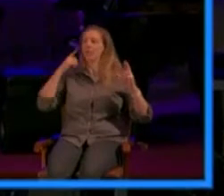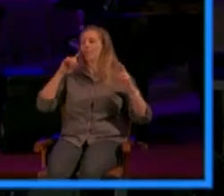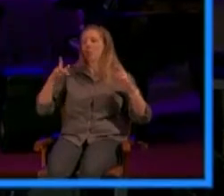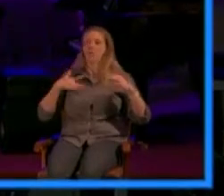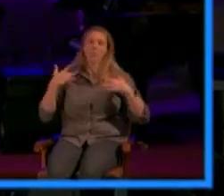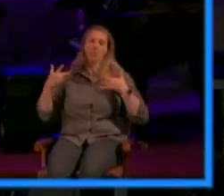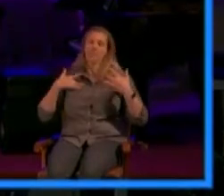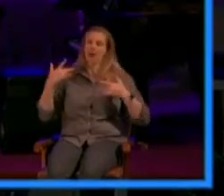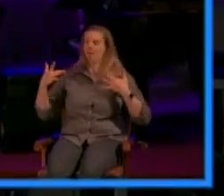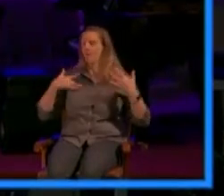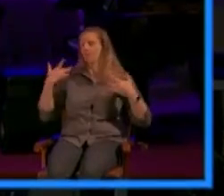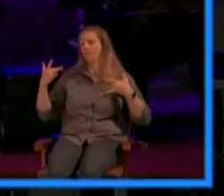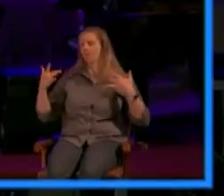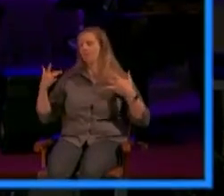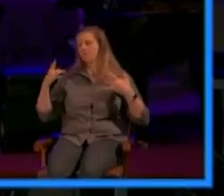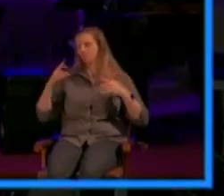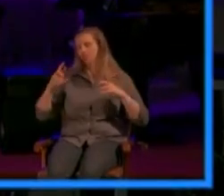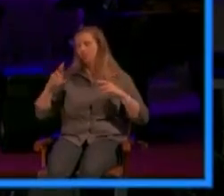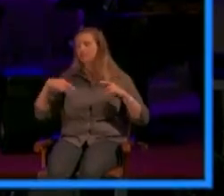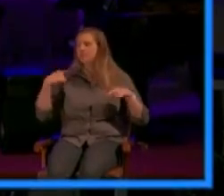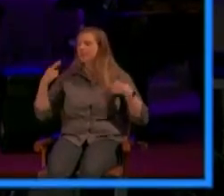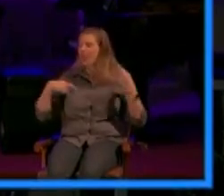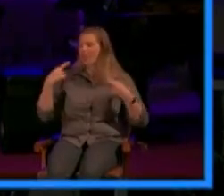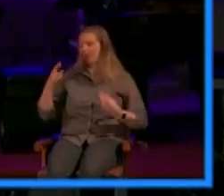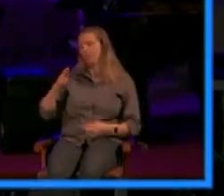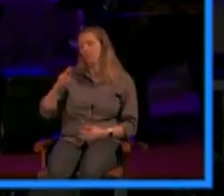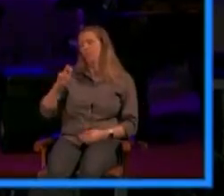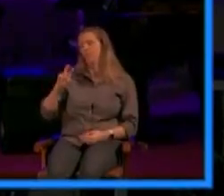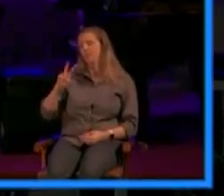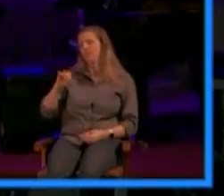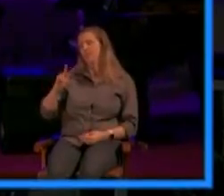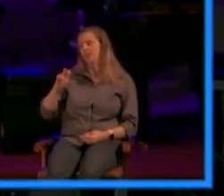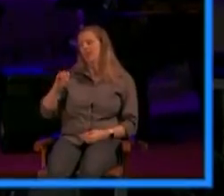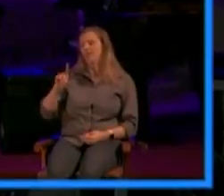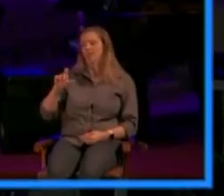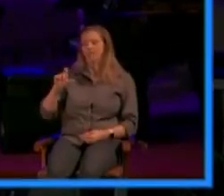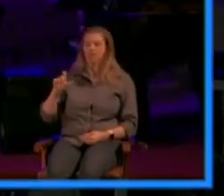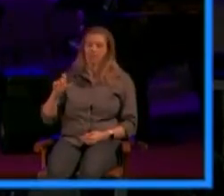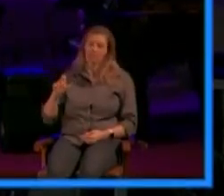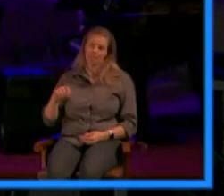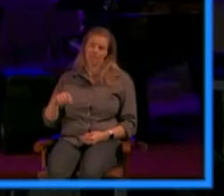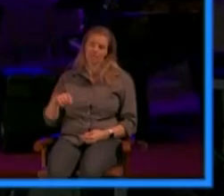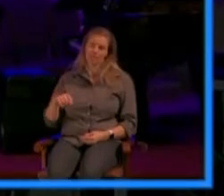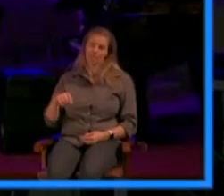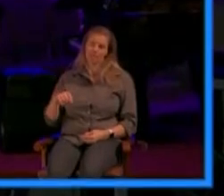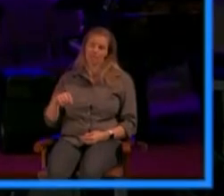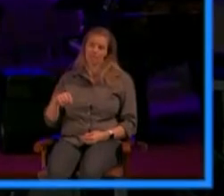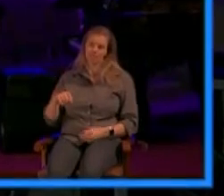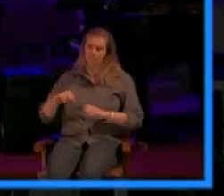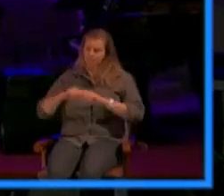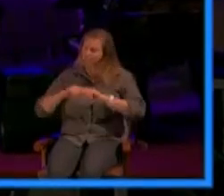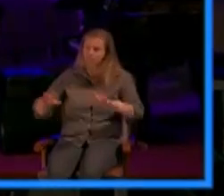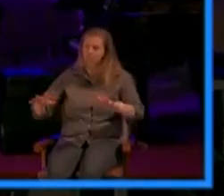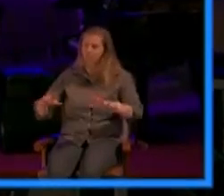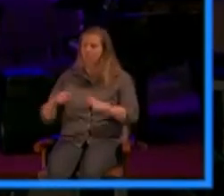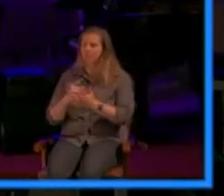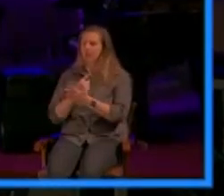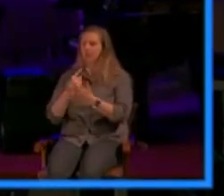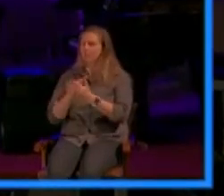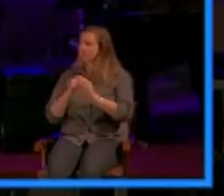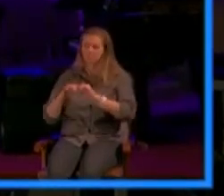say, what? Don't you see what's going on? Yeah, I see exactly what's going on. Why would I say that? Well,